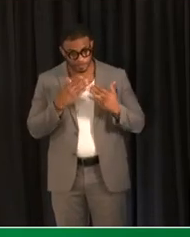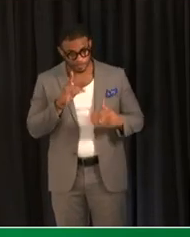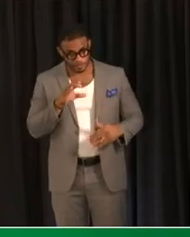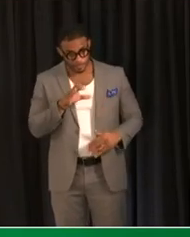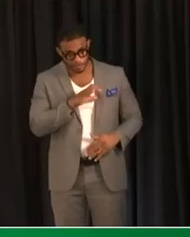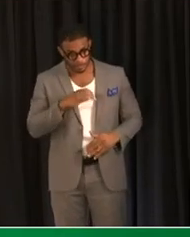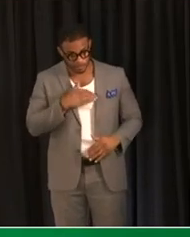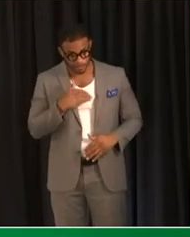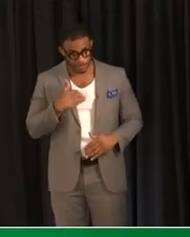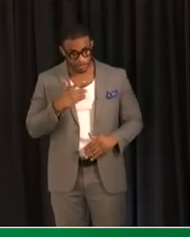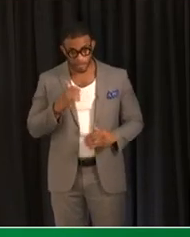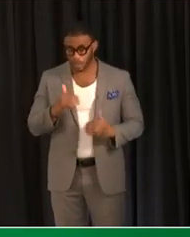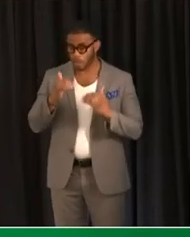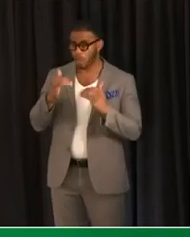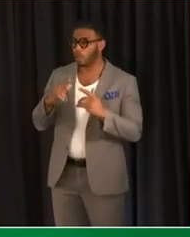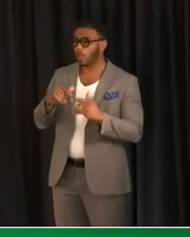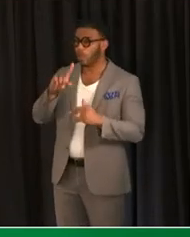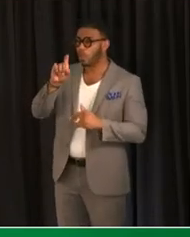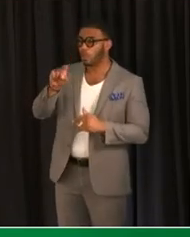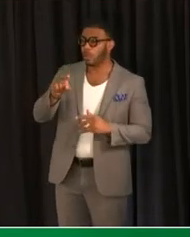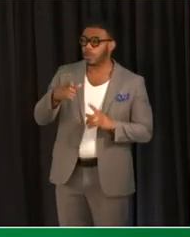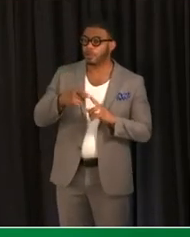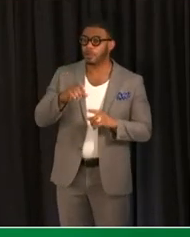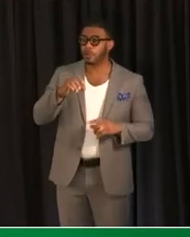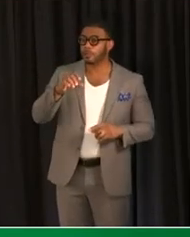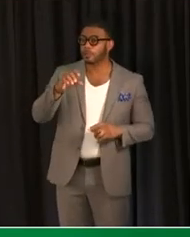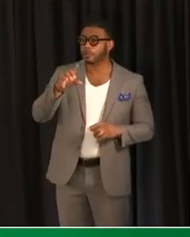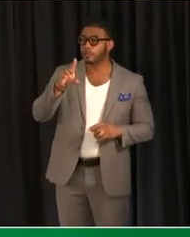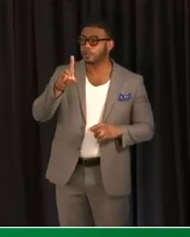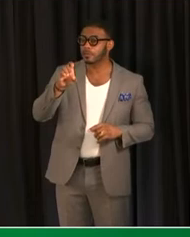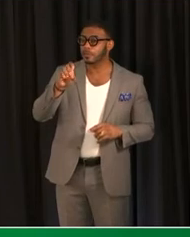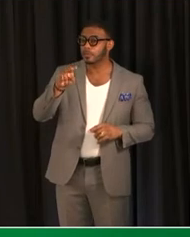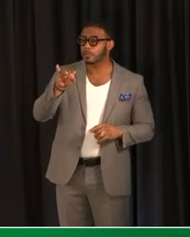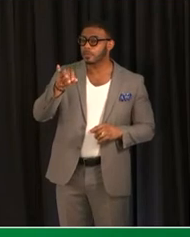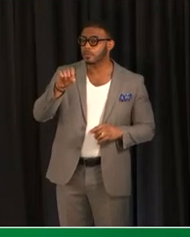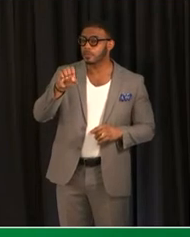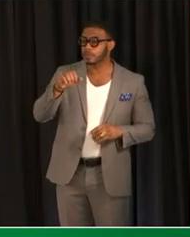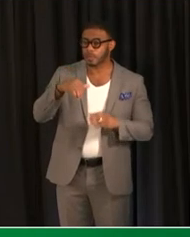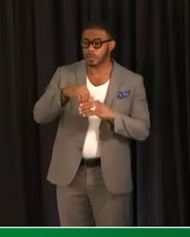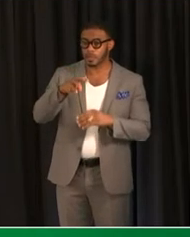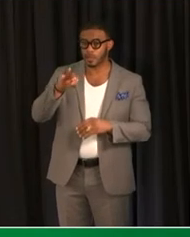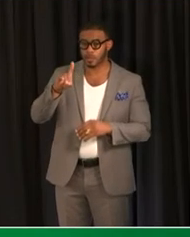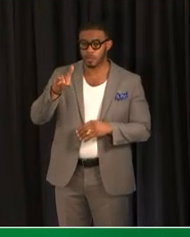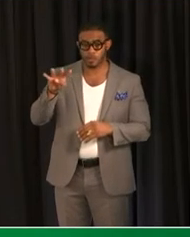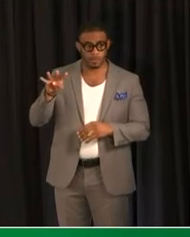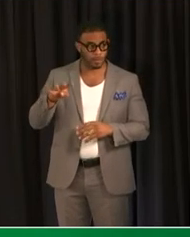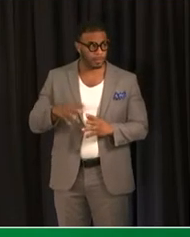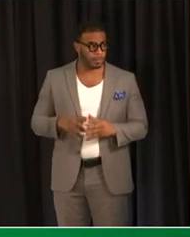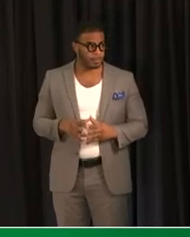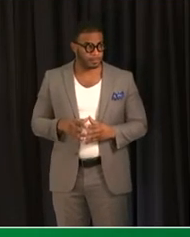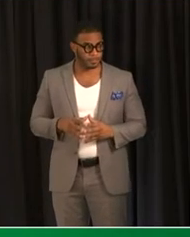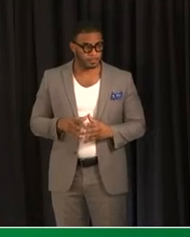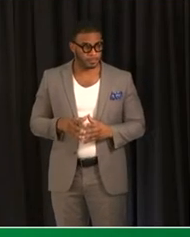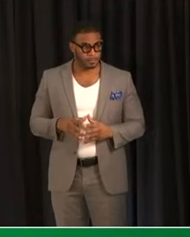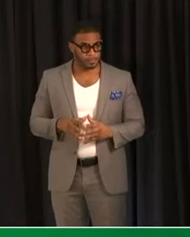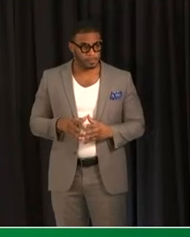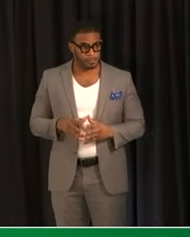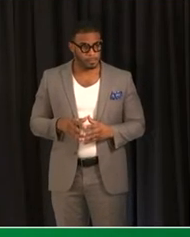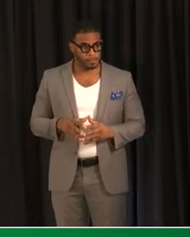Thank you, Councilmember. We'll go to a next question from Denise in Ward 4. Oh.